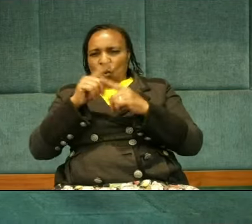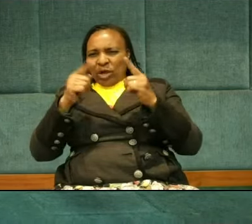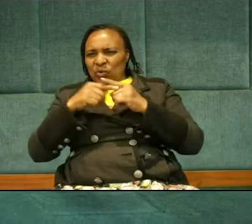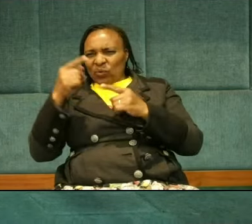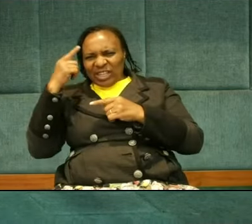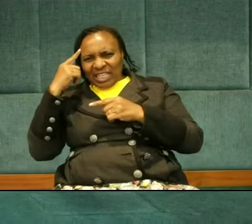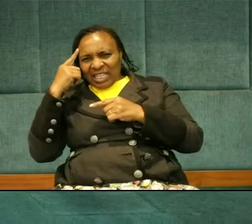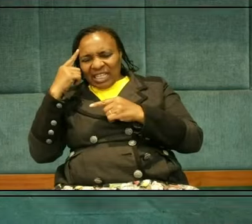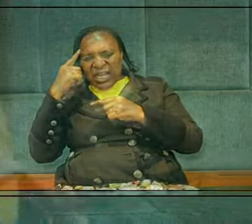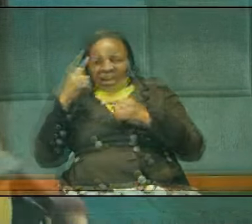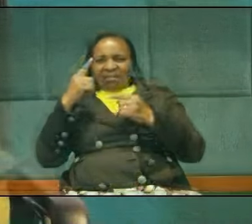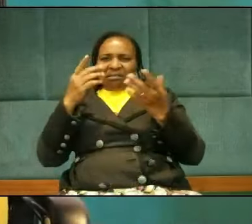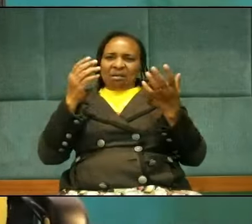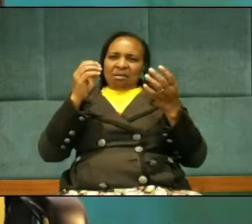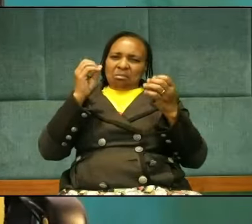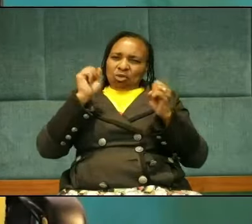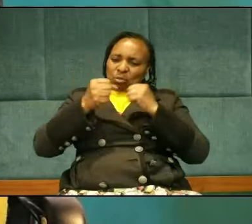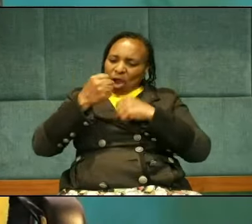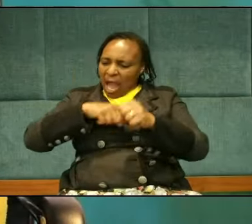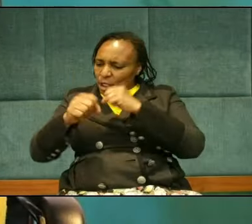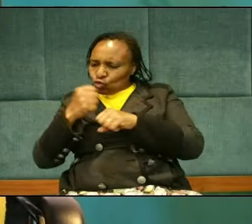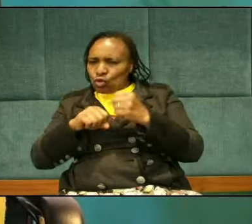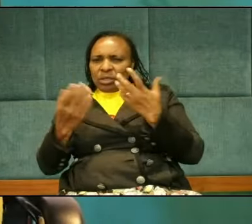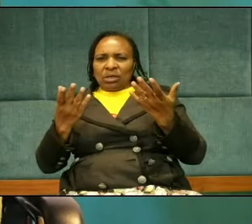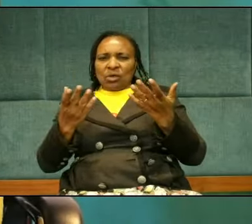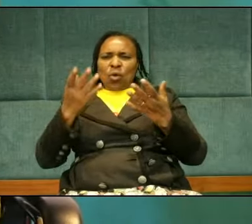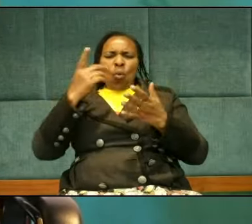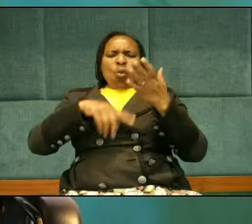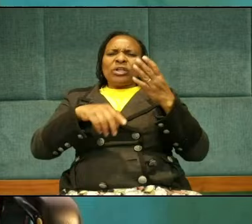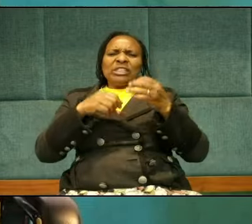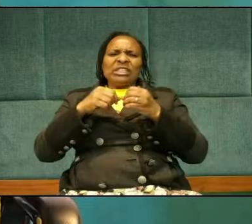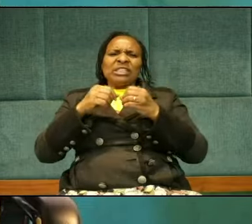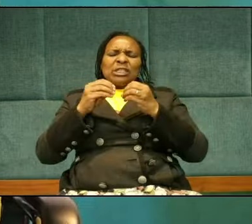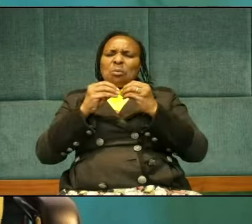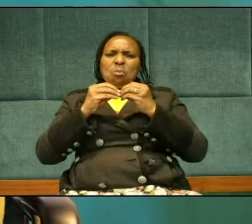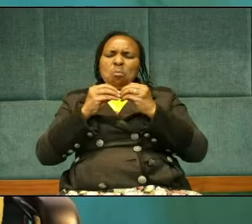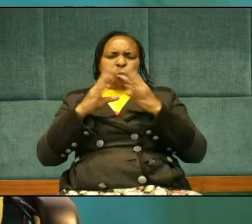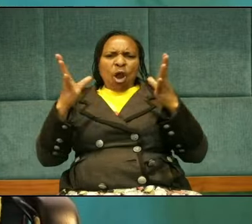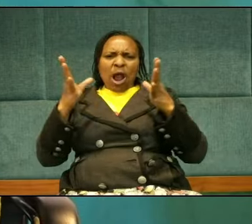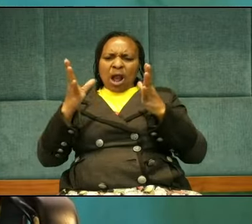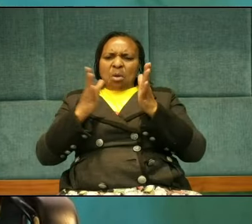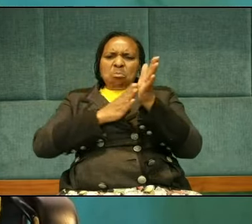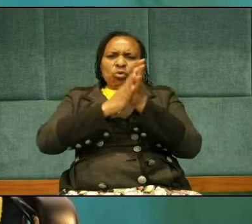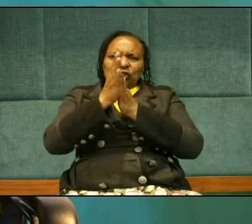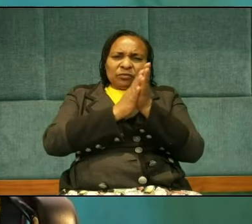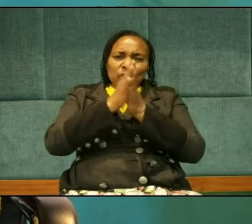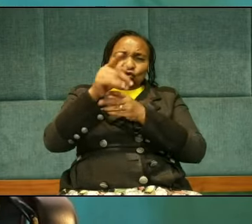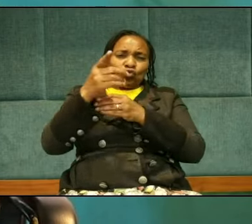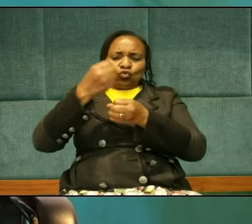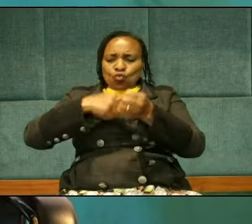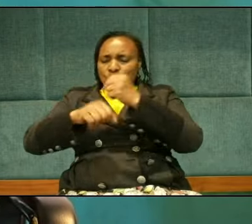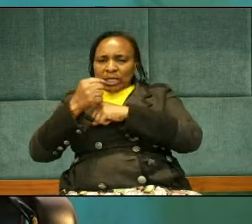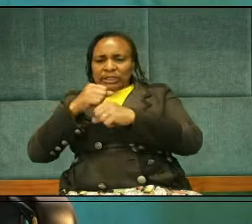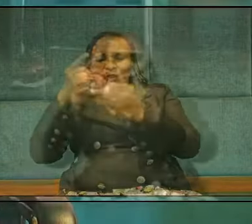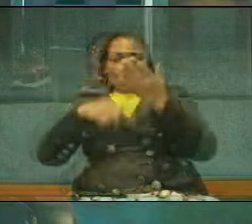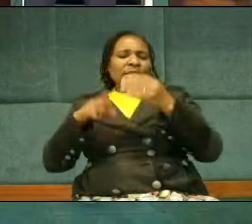or actually going ahead with the action, what is motivating you to act, to actually obey what they're